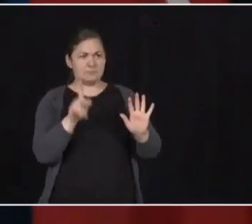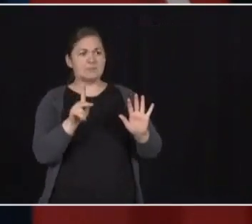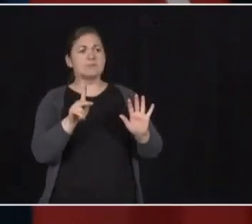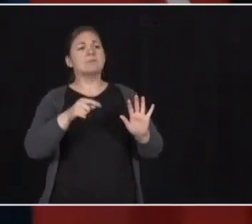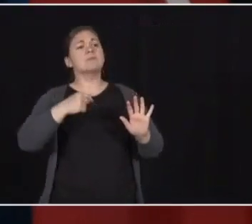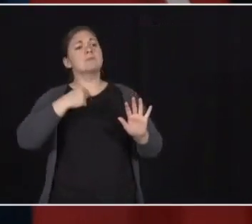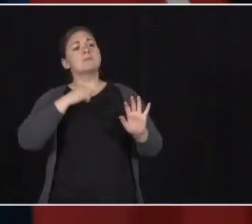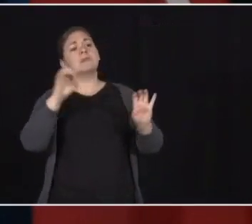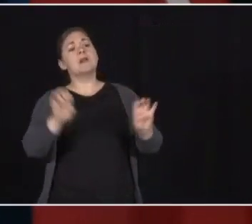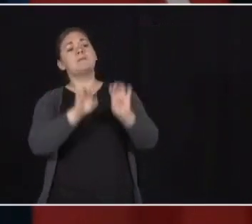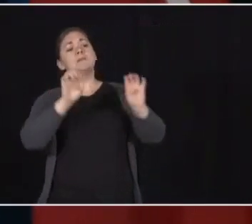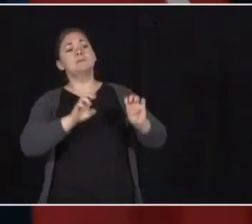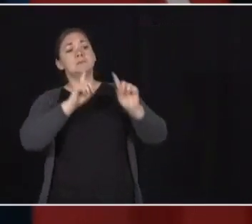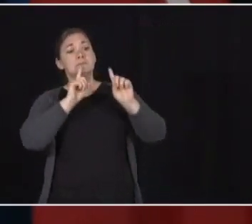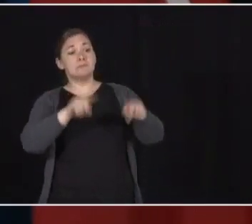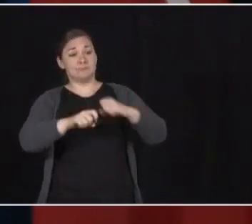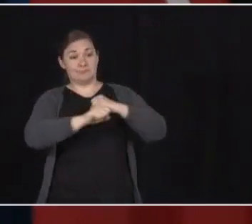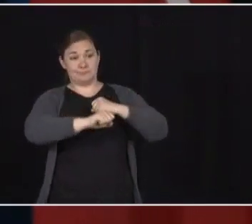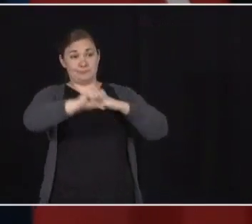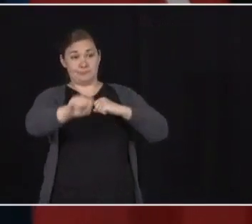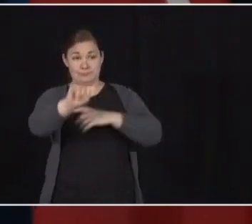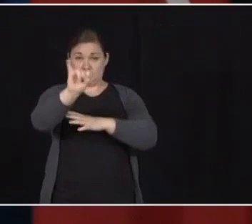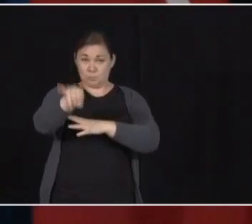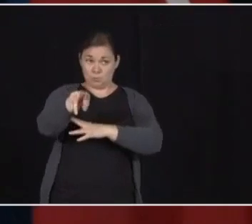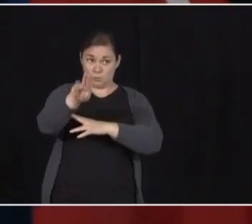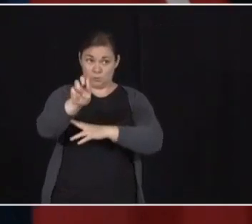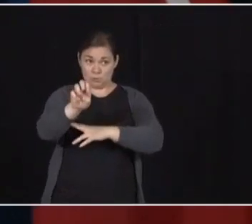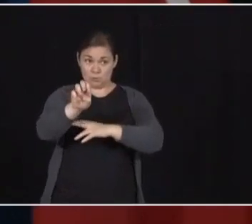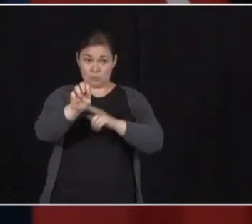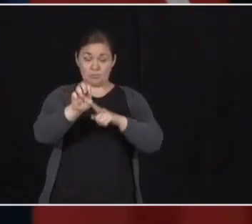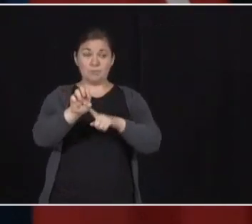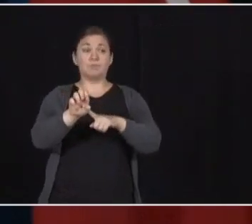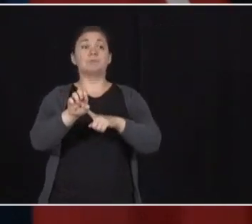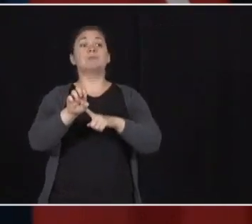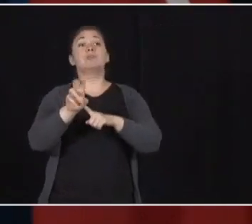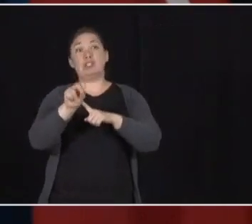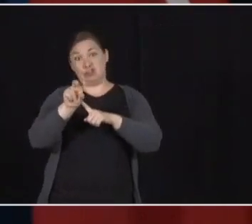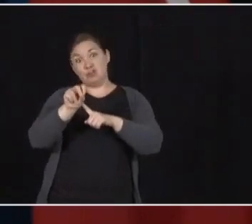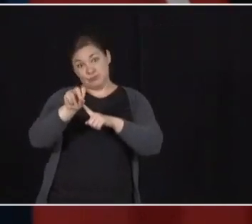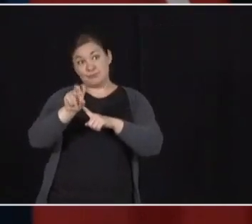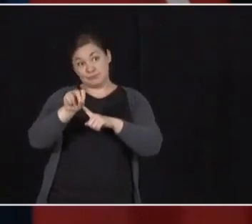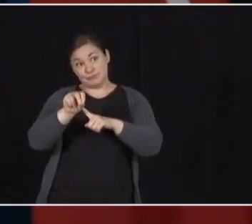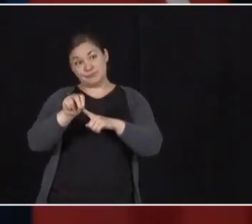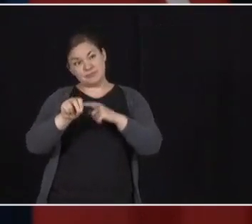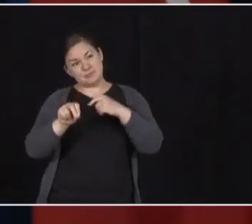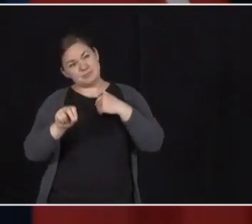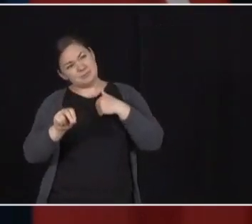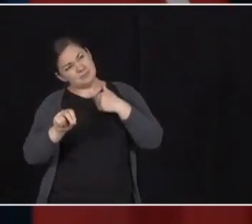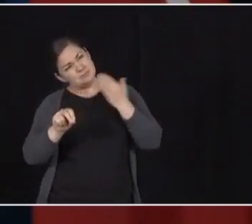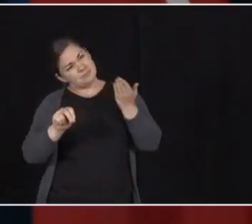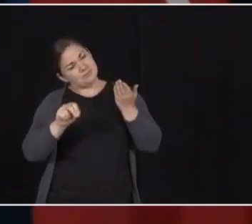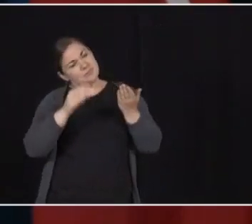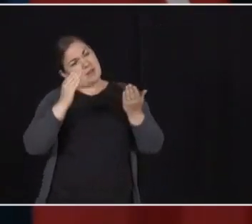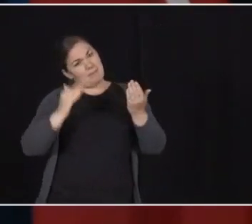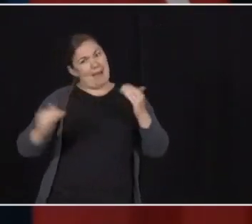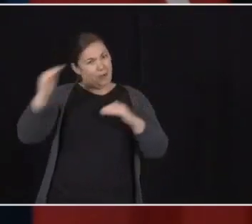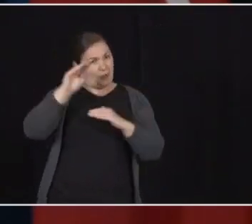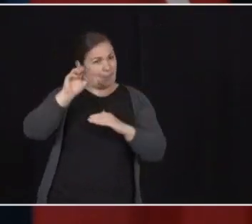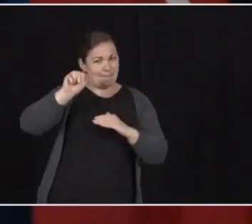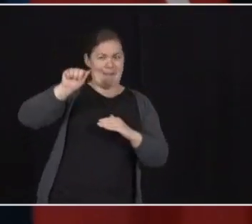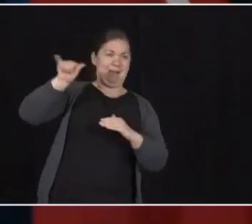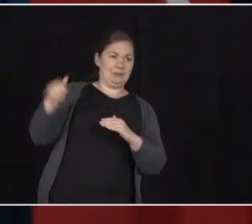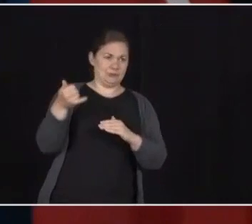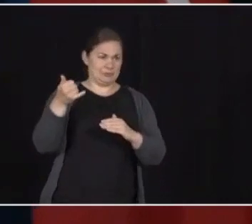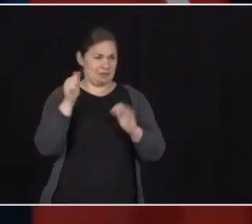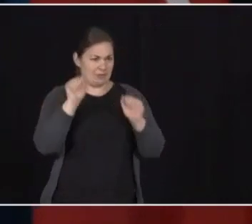majority in the legislature, so you're going to be able to pass this. Are you going to then on sort of June 30th extend it for